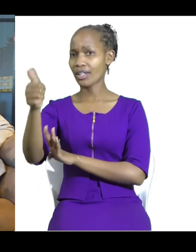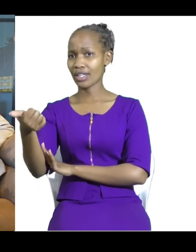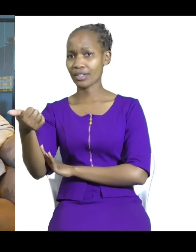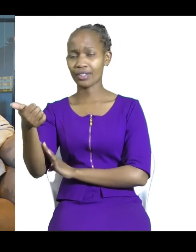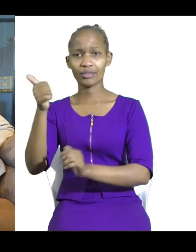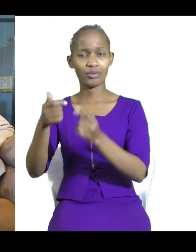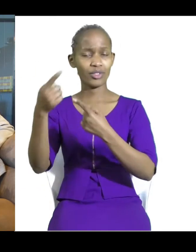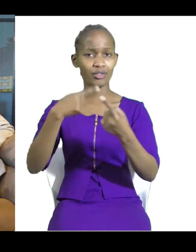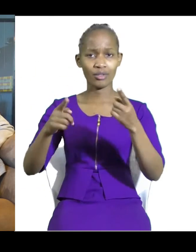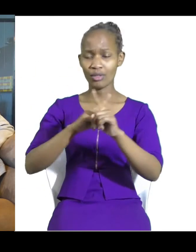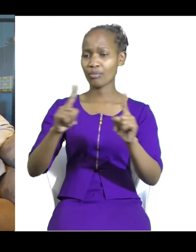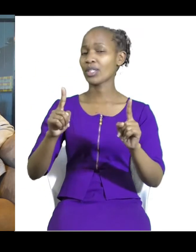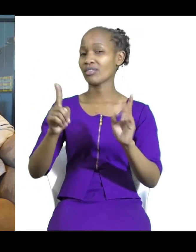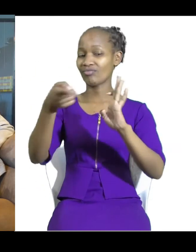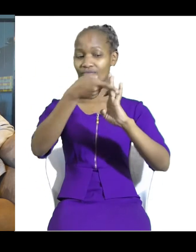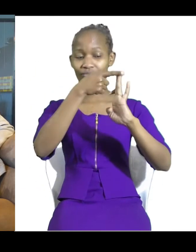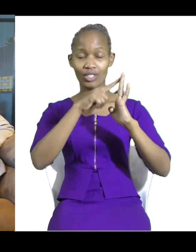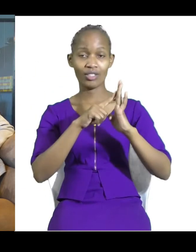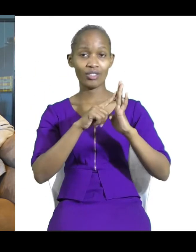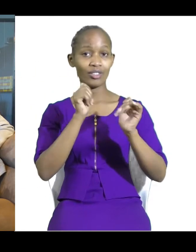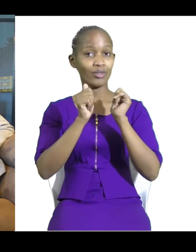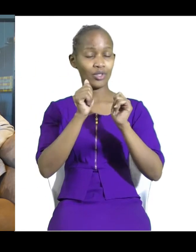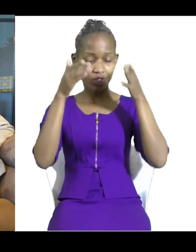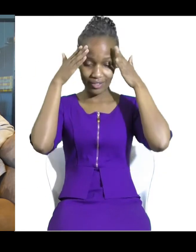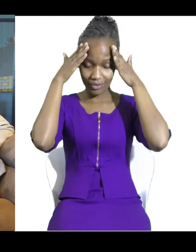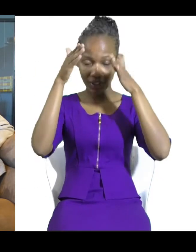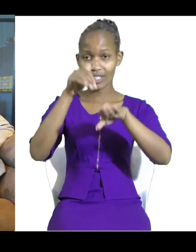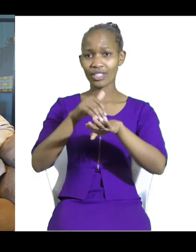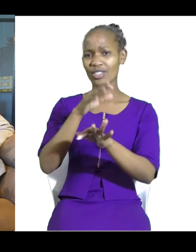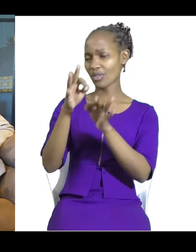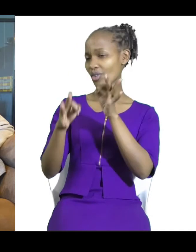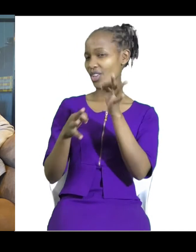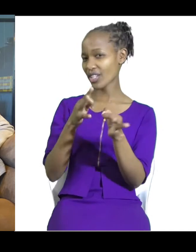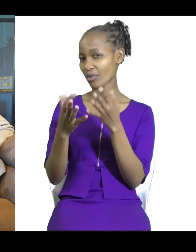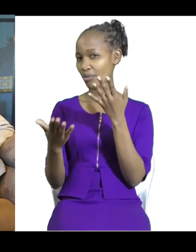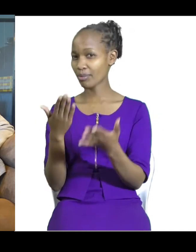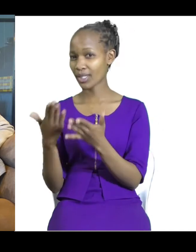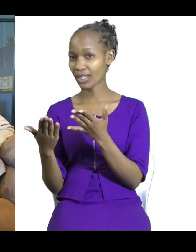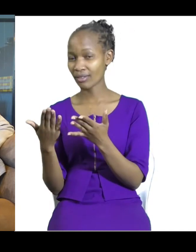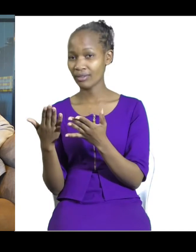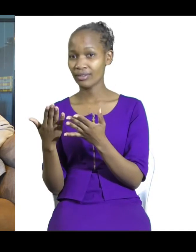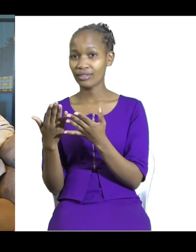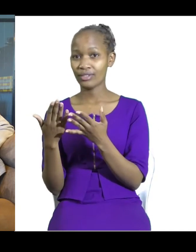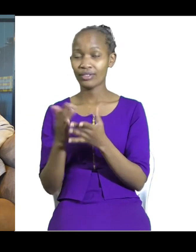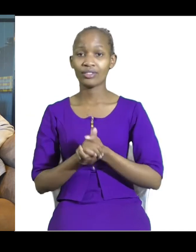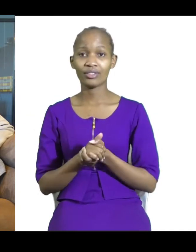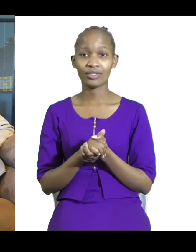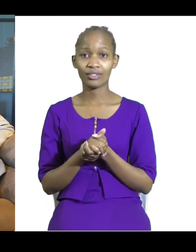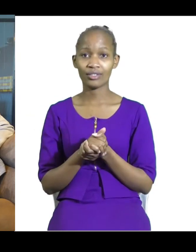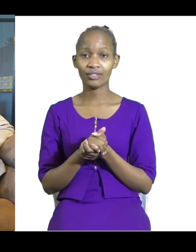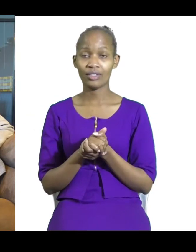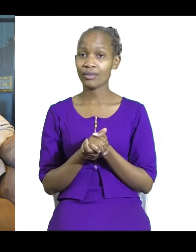other spaces that come in, but those are the major ones that I normally look at. So if you're looking at I will go to